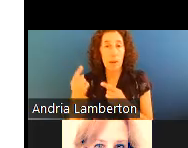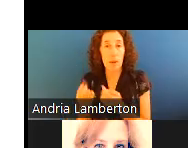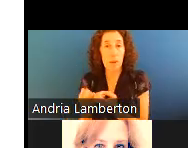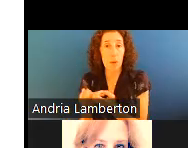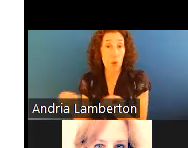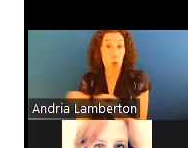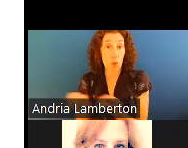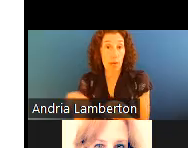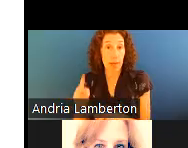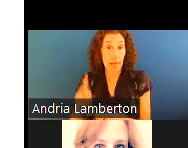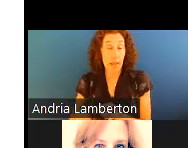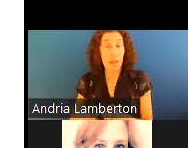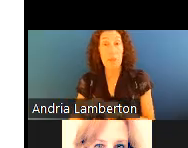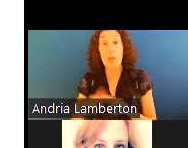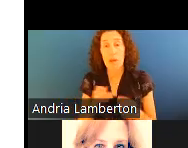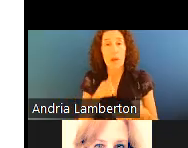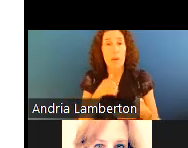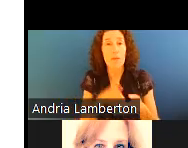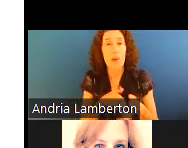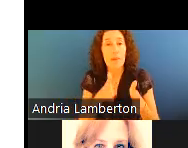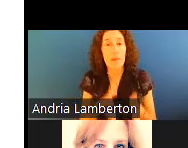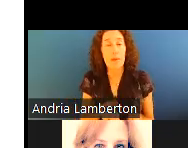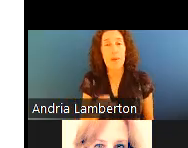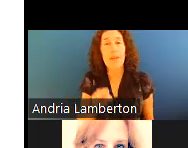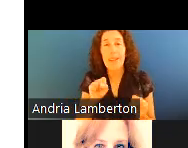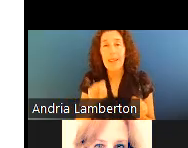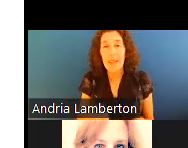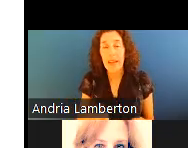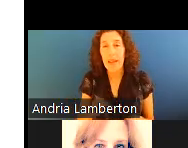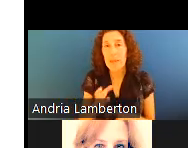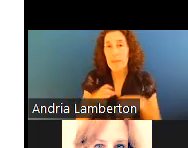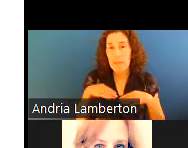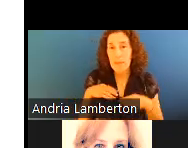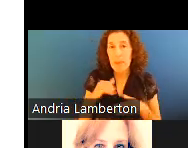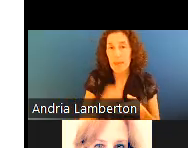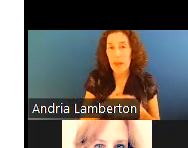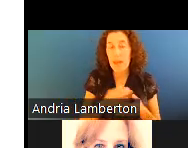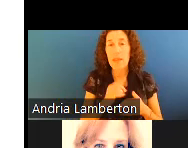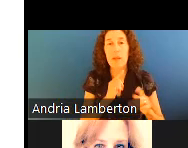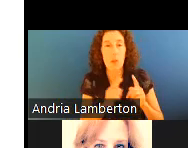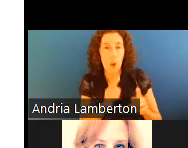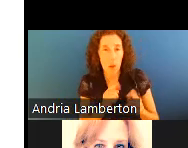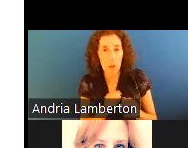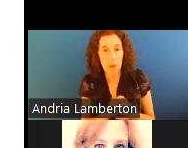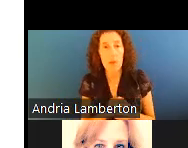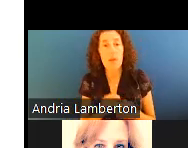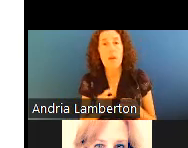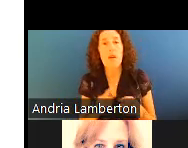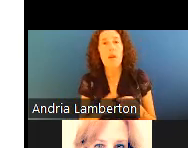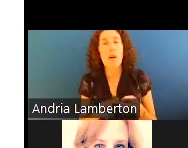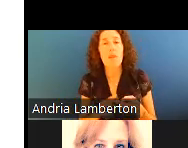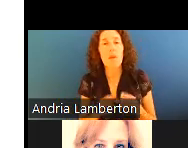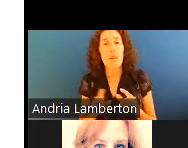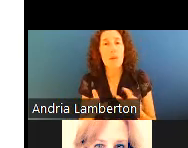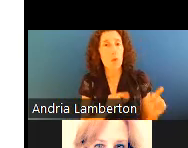to Mary. Similarly, rumors also can't be brought up in court, but it might be something